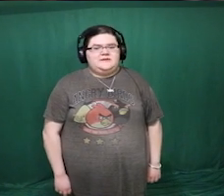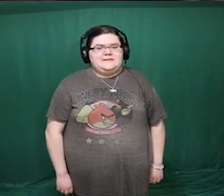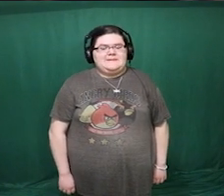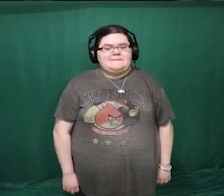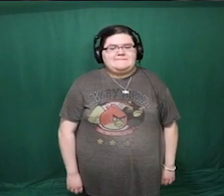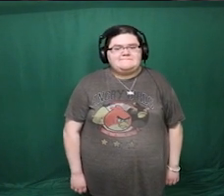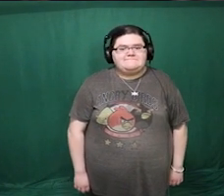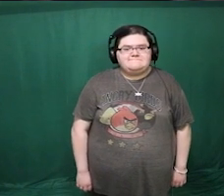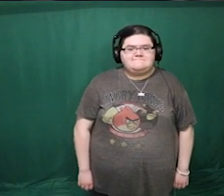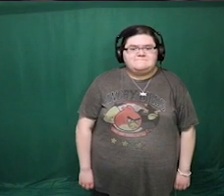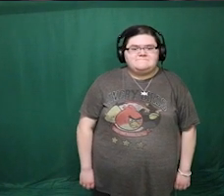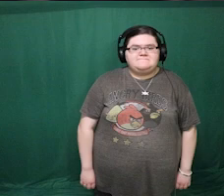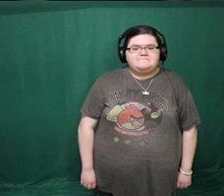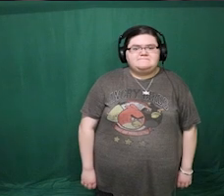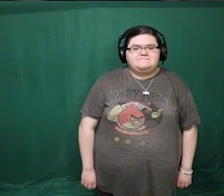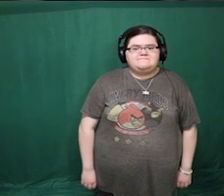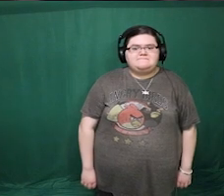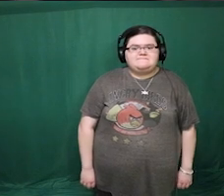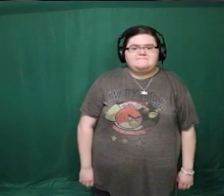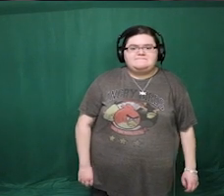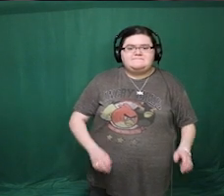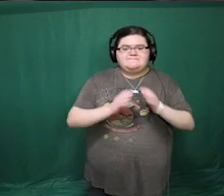Chocolate capital of the world.